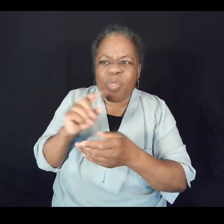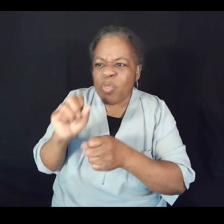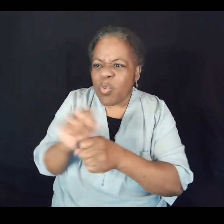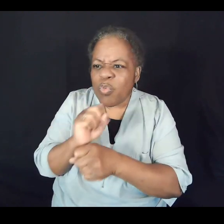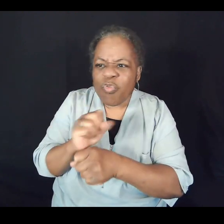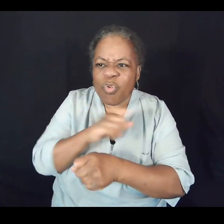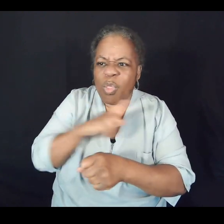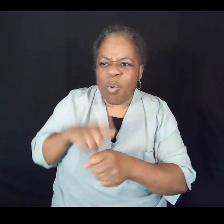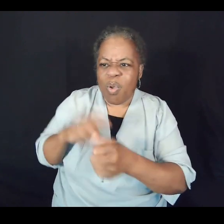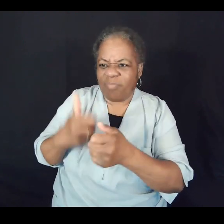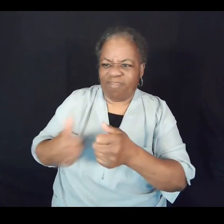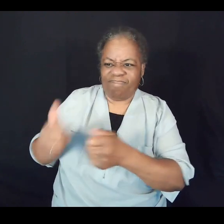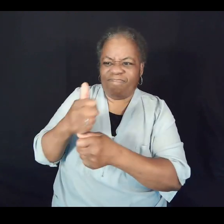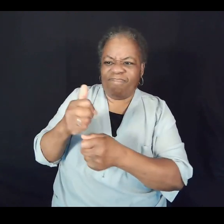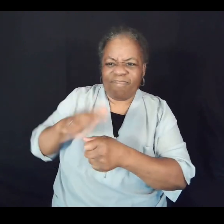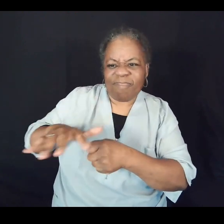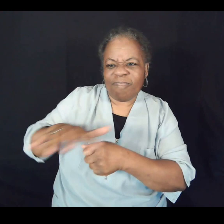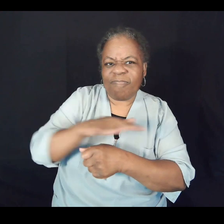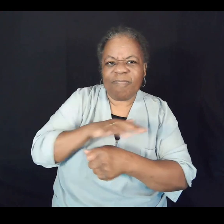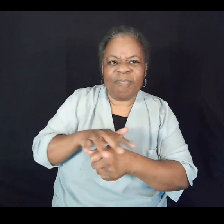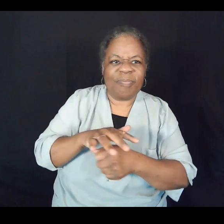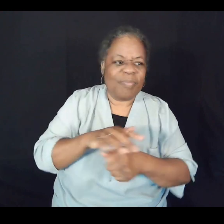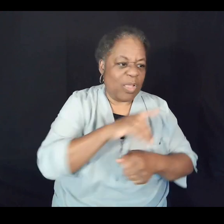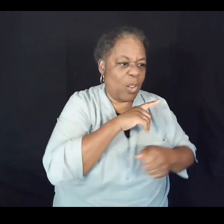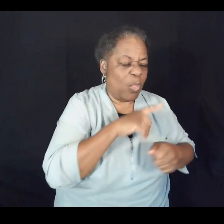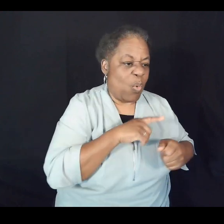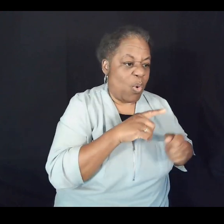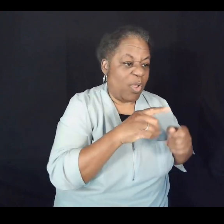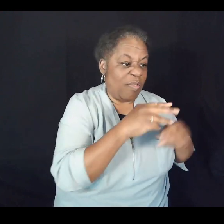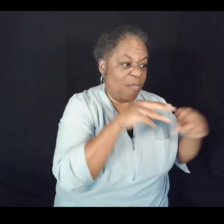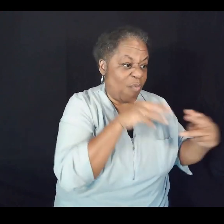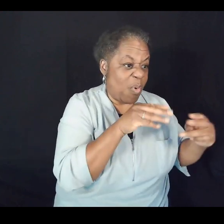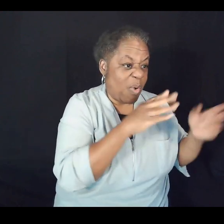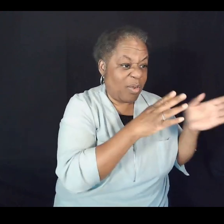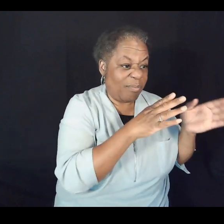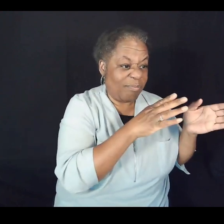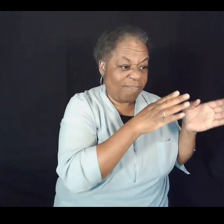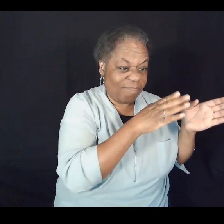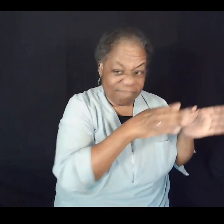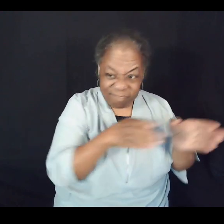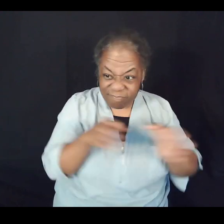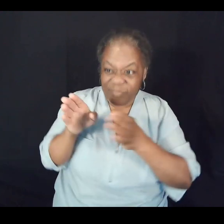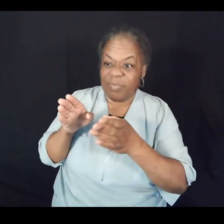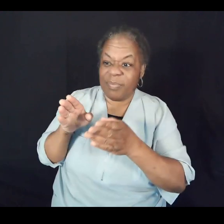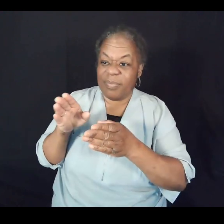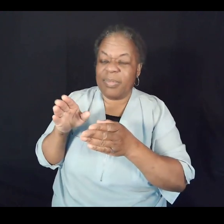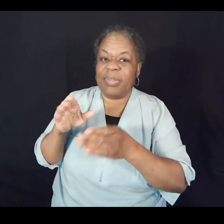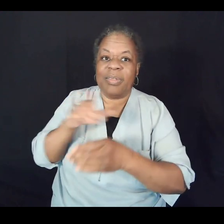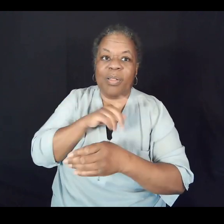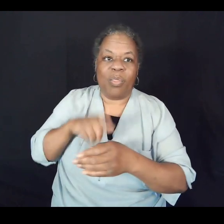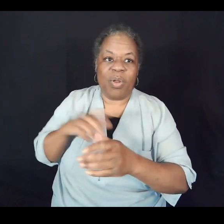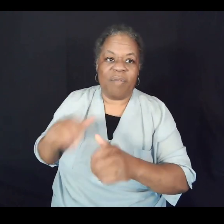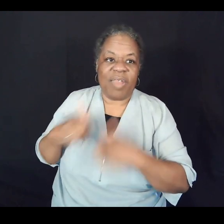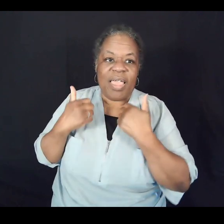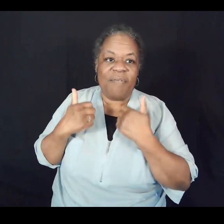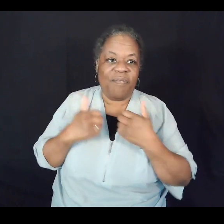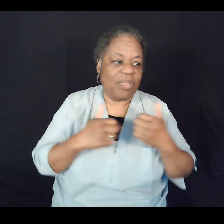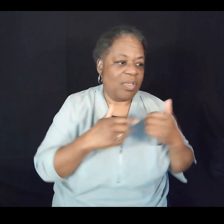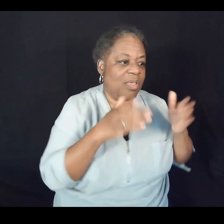The first movement here is from Lords of War to the Lord of Life. The second is this, from fear of